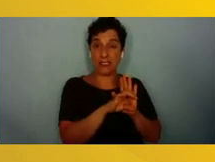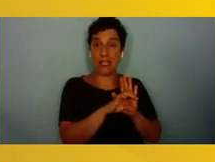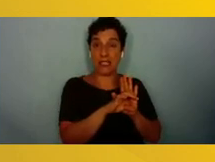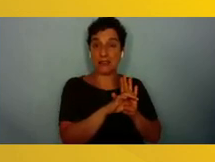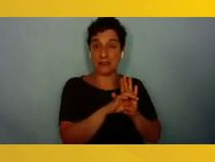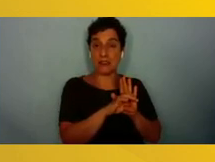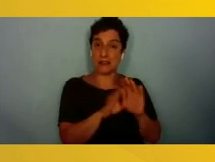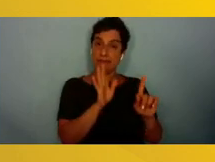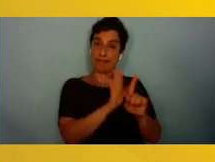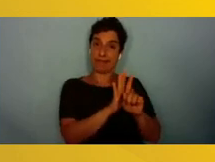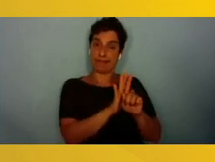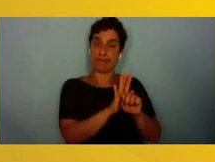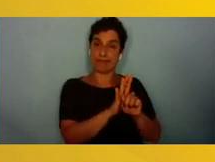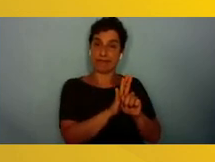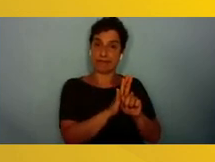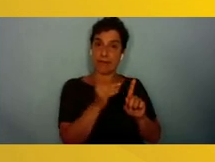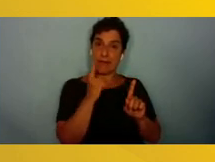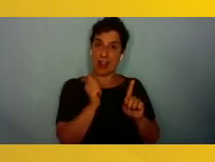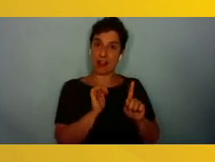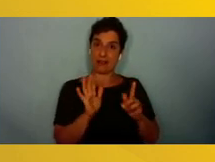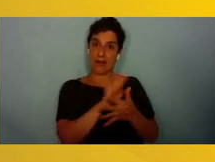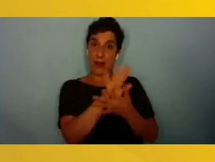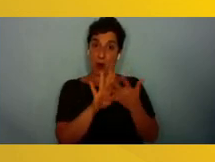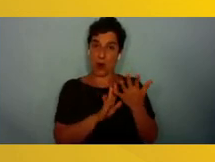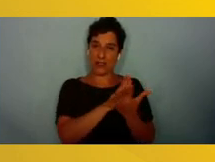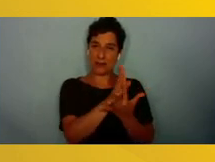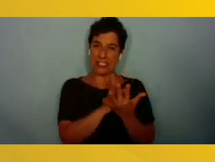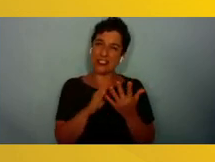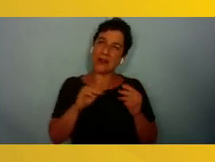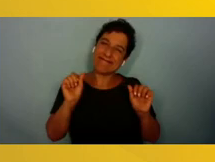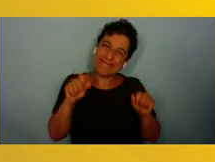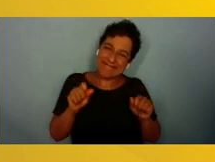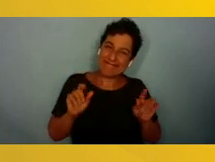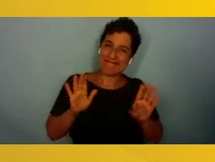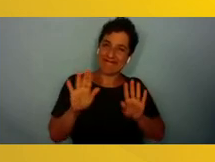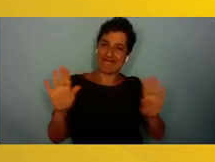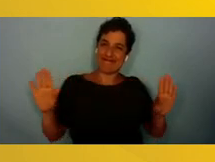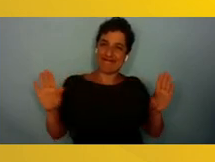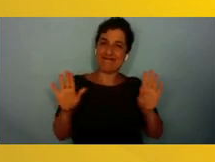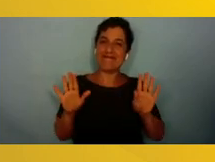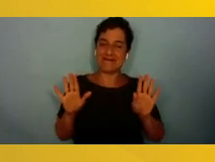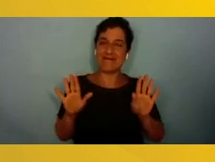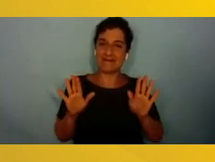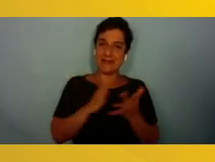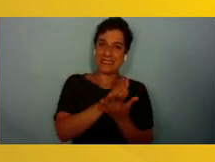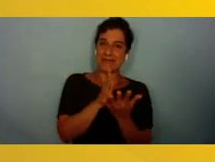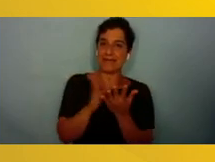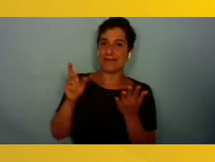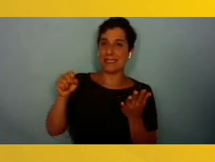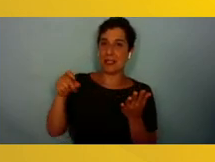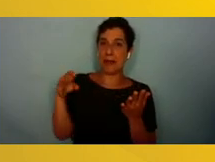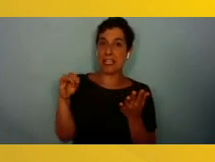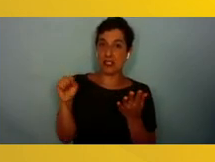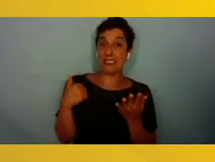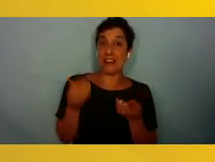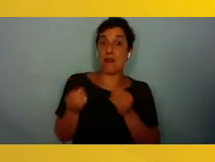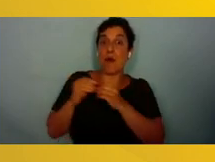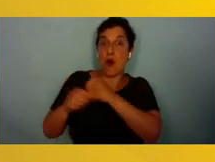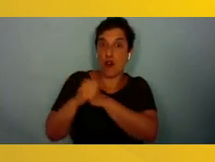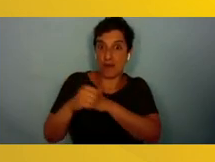se of each of these different species. So yes, different species are at greater risk than others. And